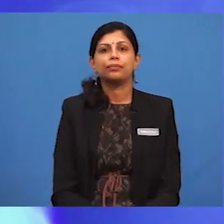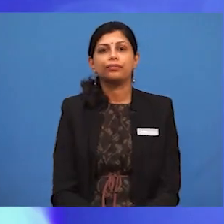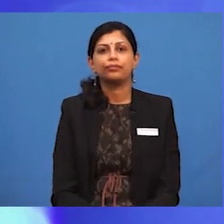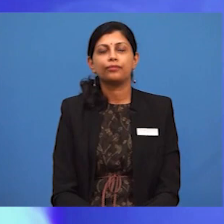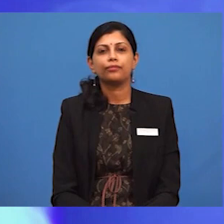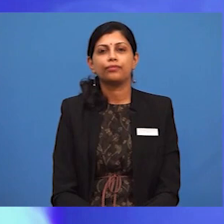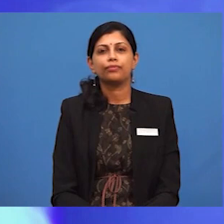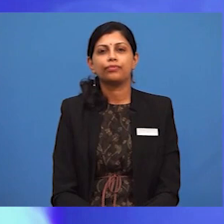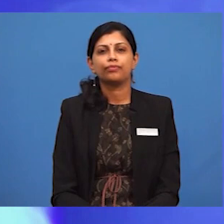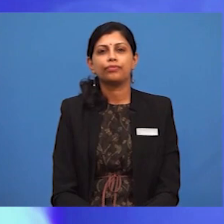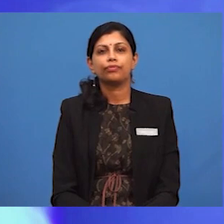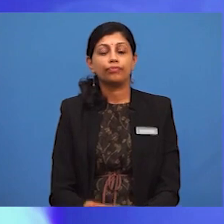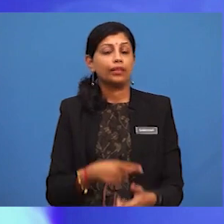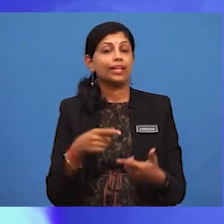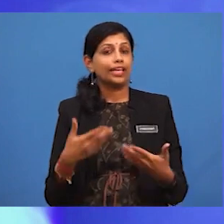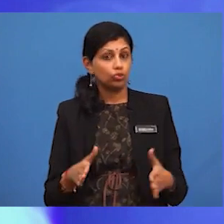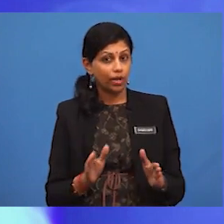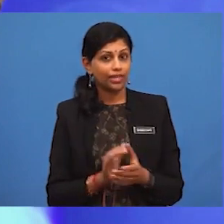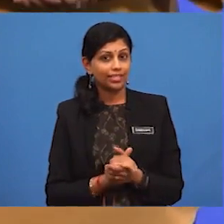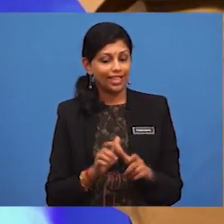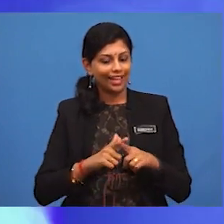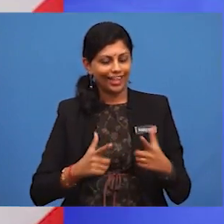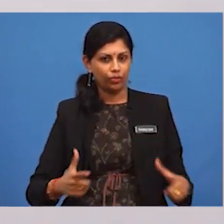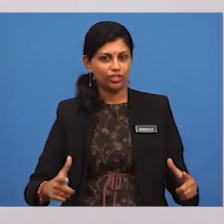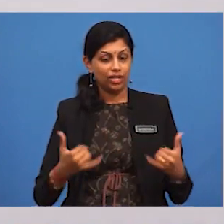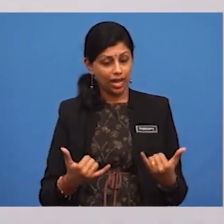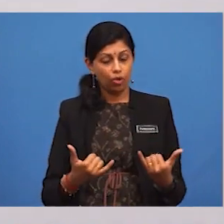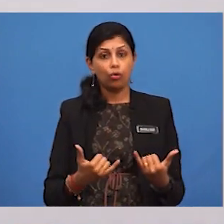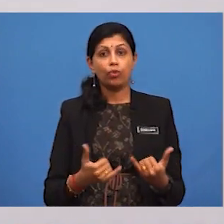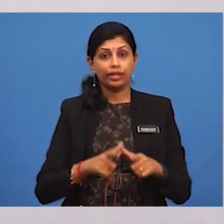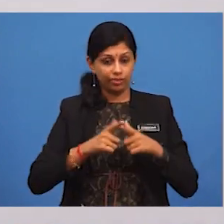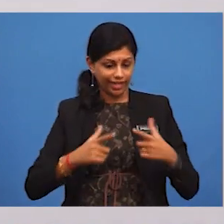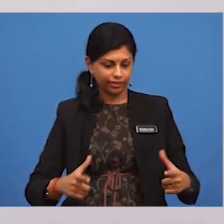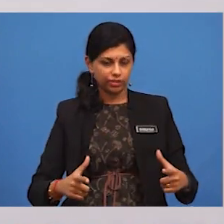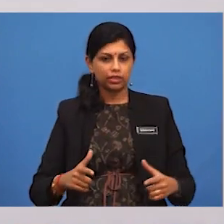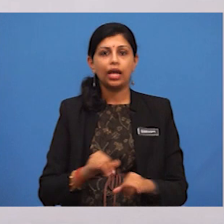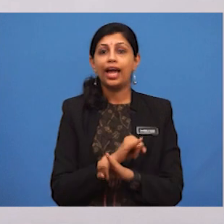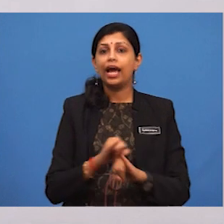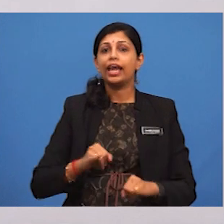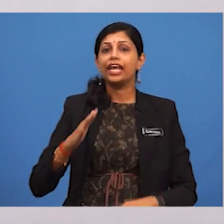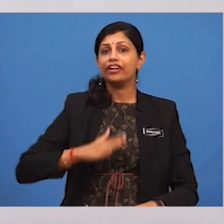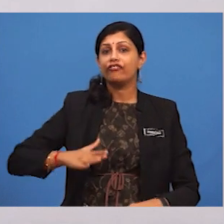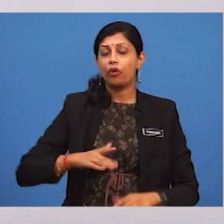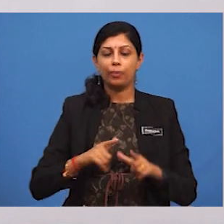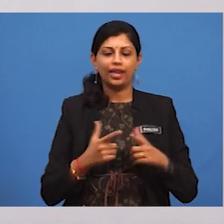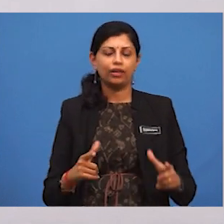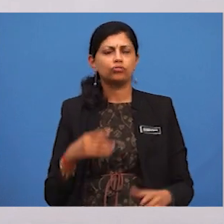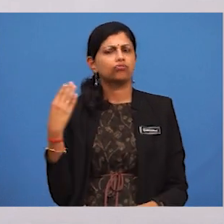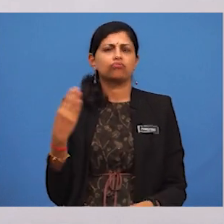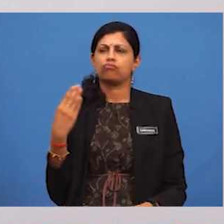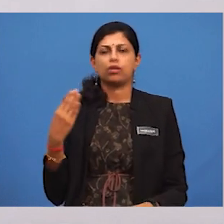The next aspect is the language. An informal letter uses a casual